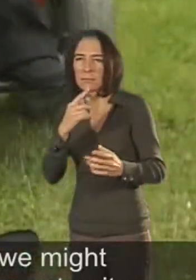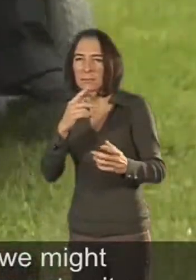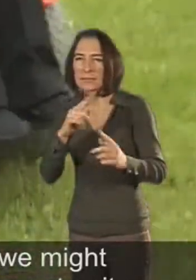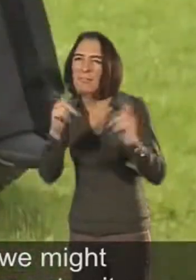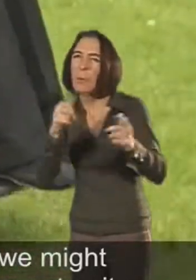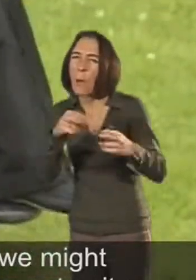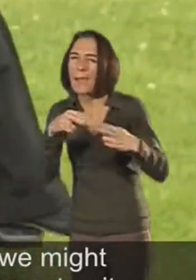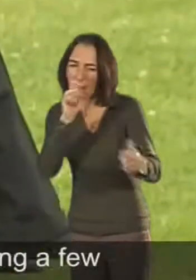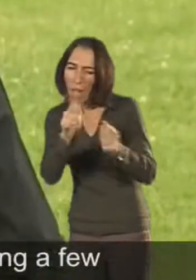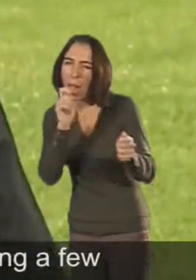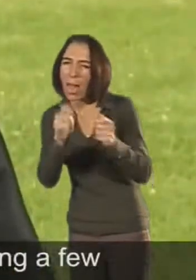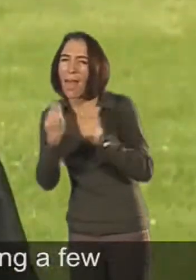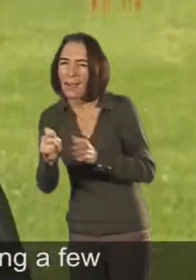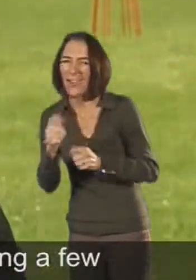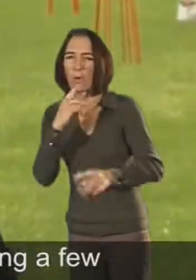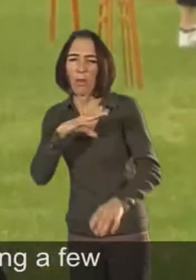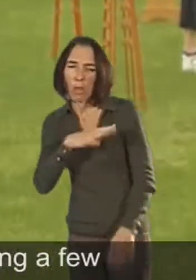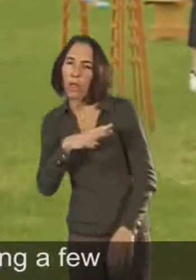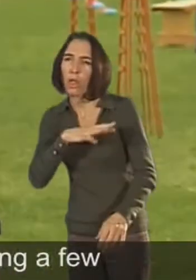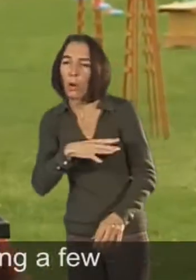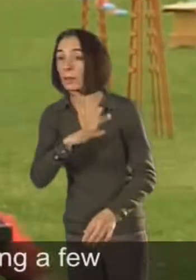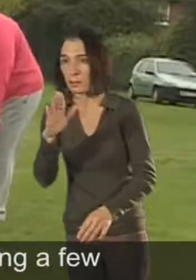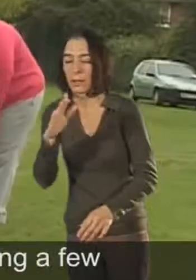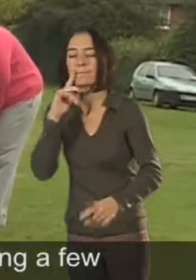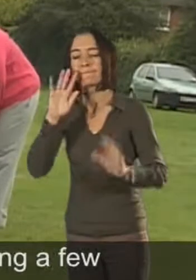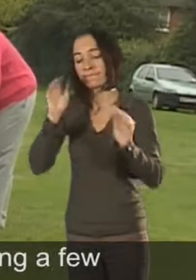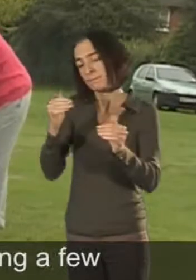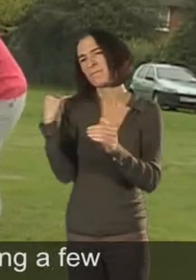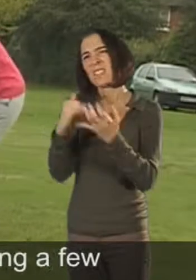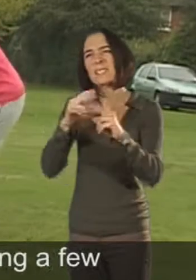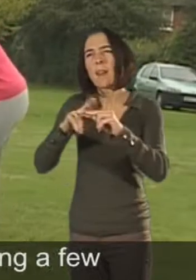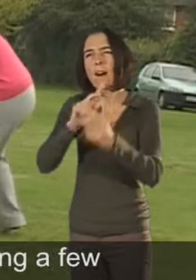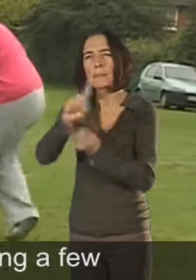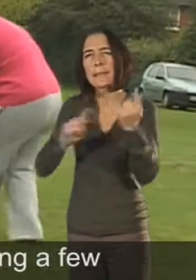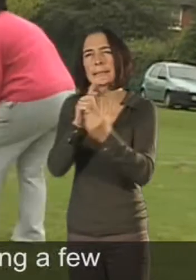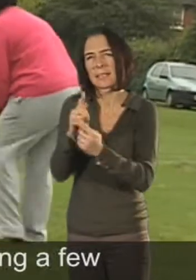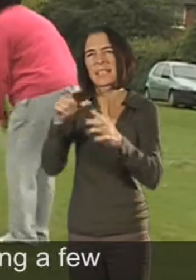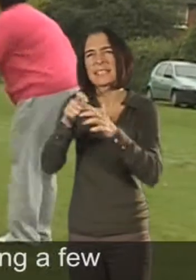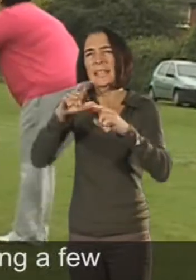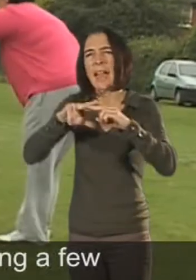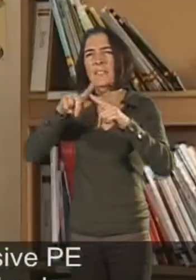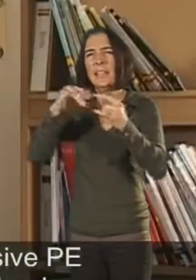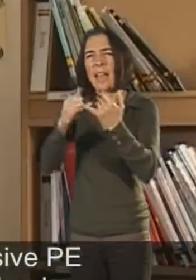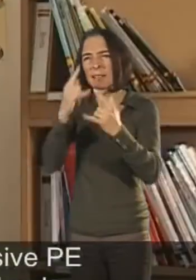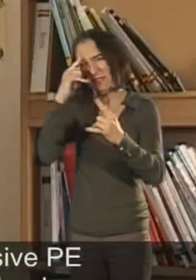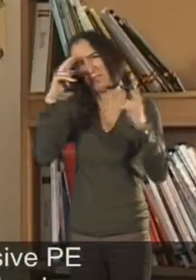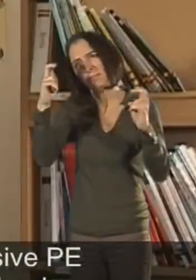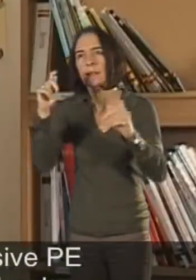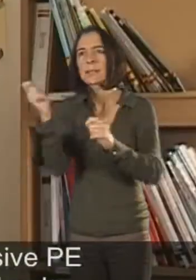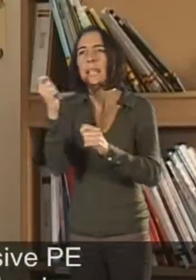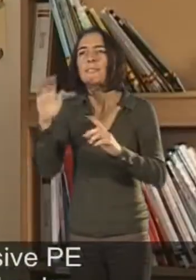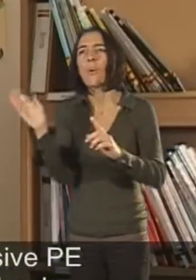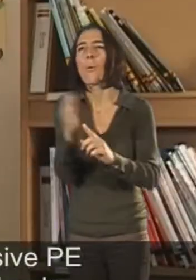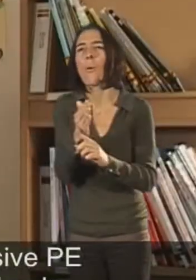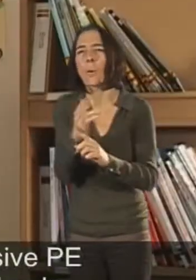to modify the activities so they're not quite so tiring. We looked in a staff meeting a few weeks ago at the Success for All DfES